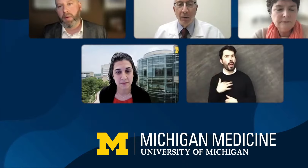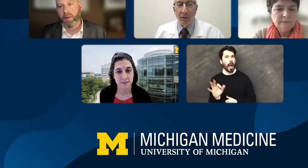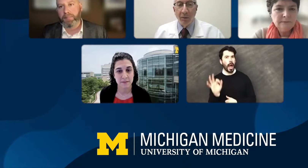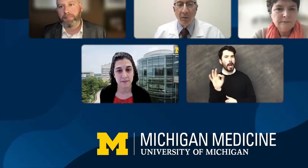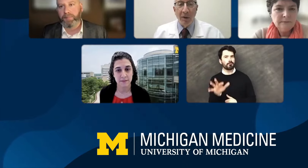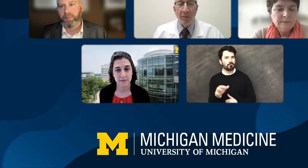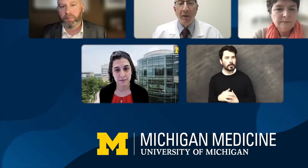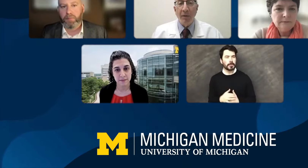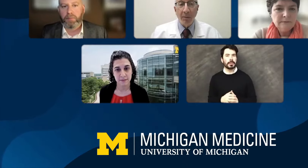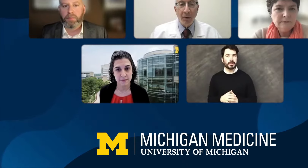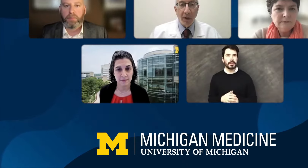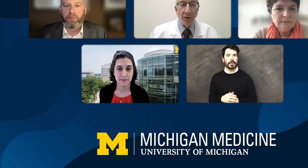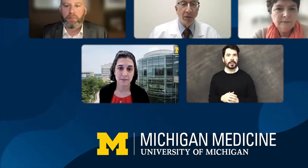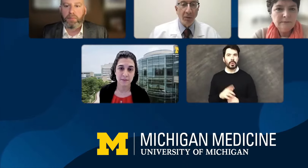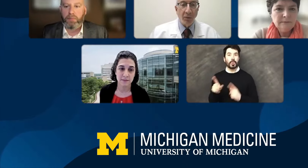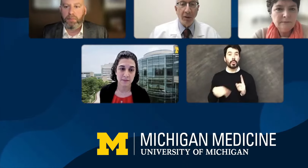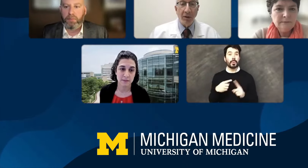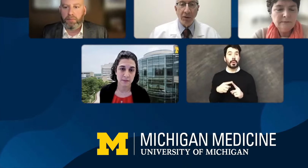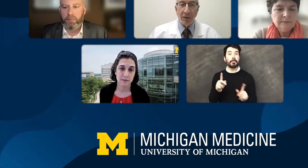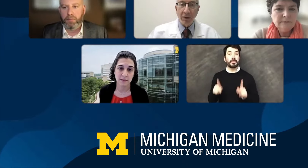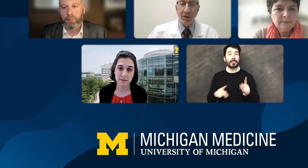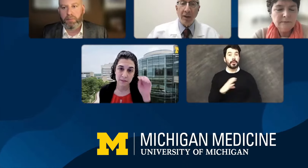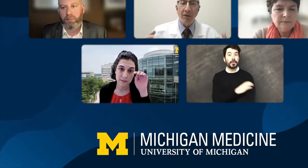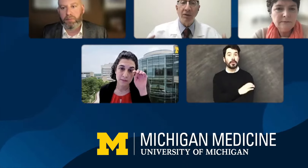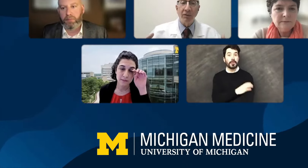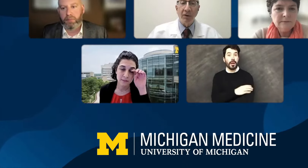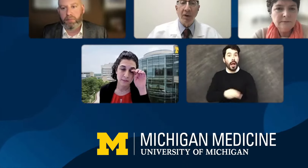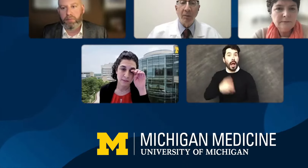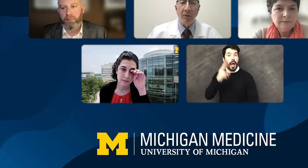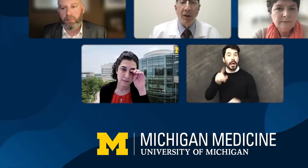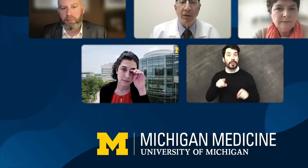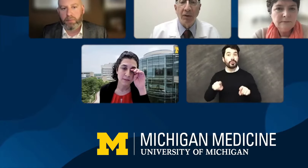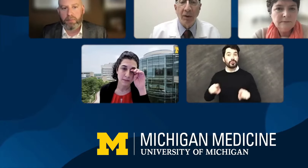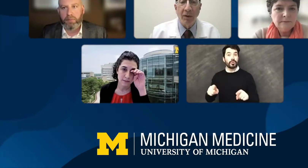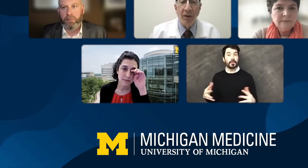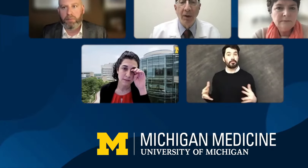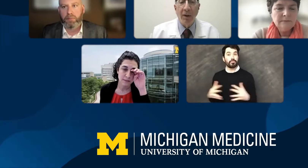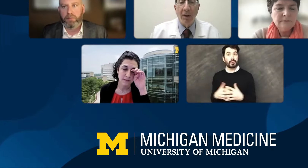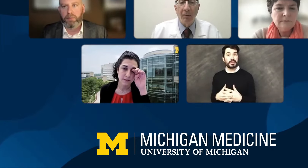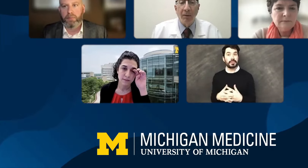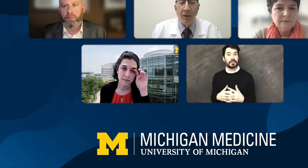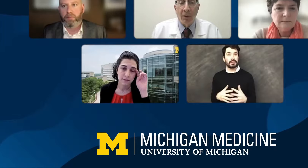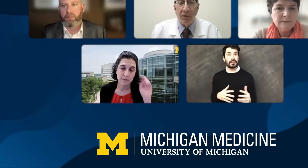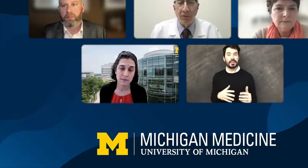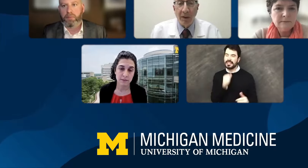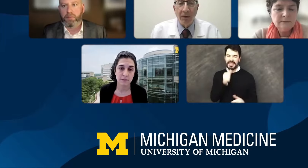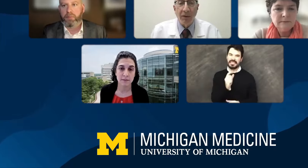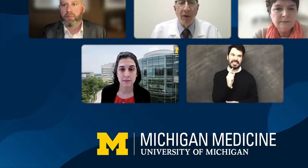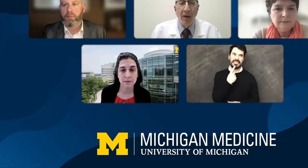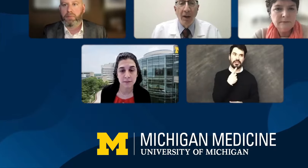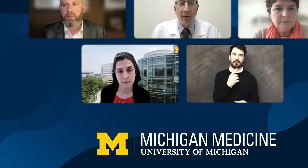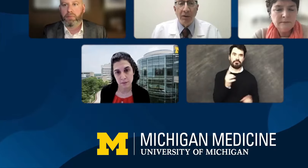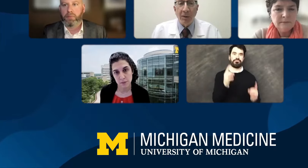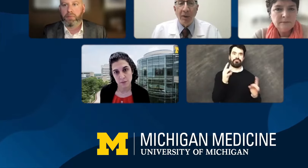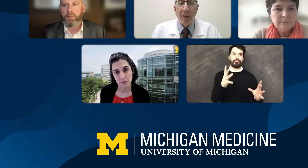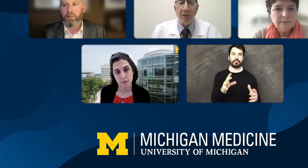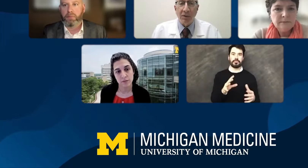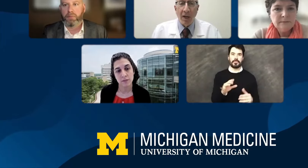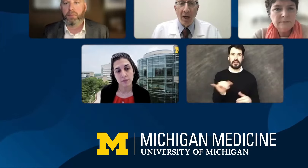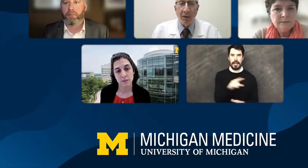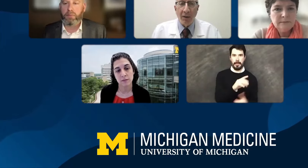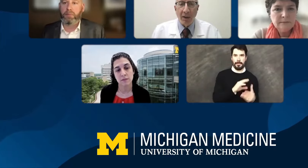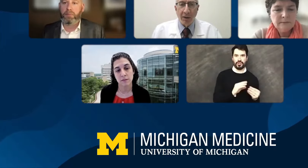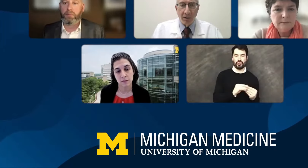that when people have hypertension during pregnancy, and not the severe hypertension that the others have mentioned, it's